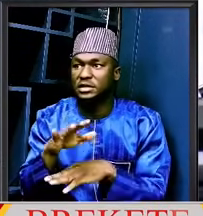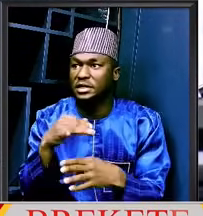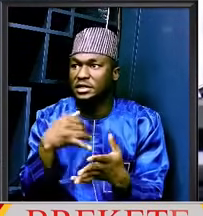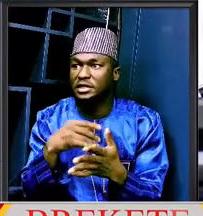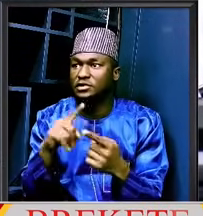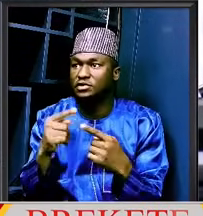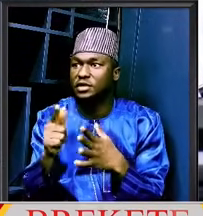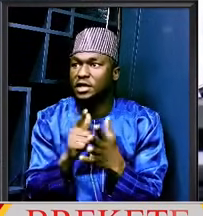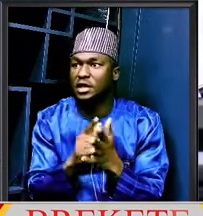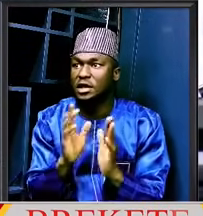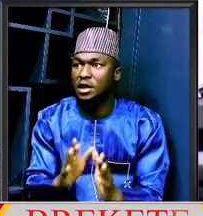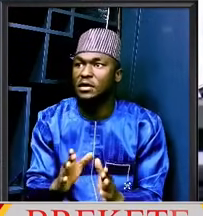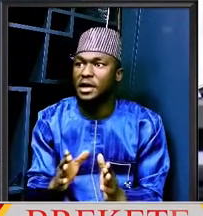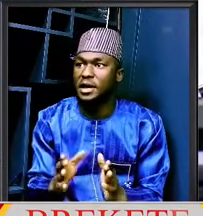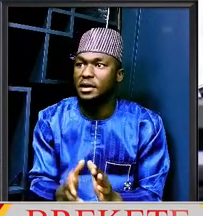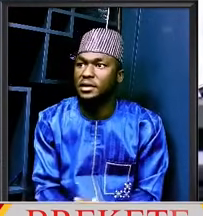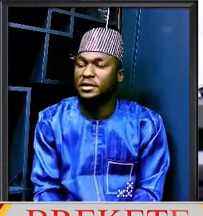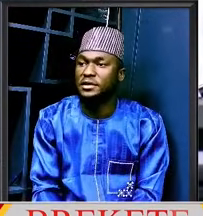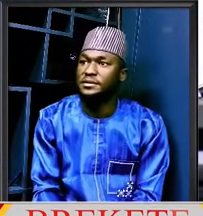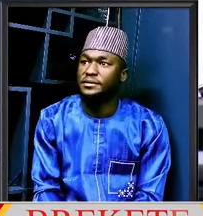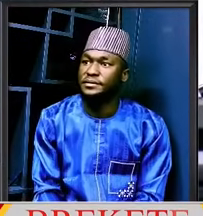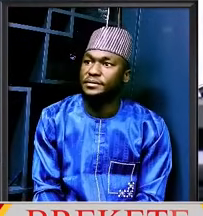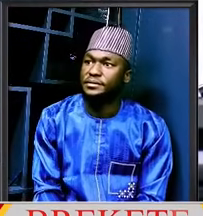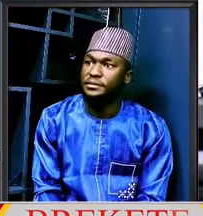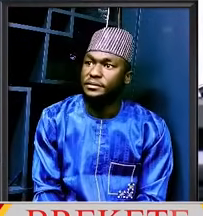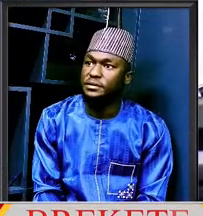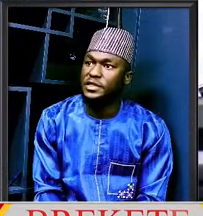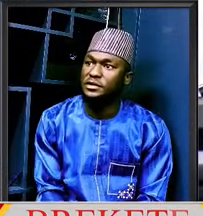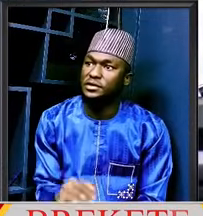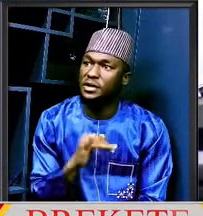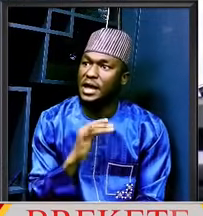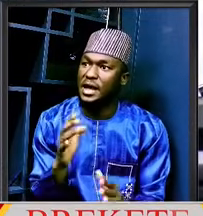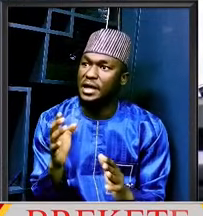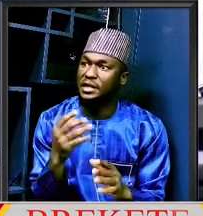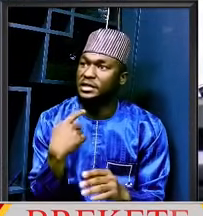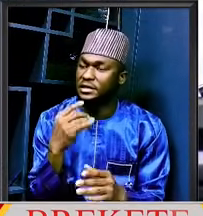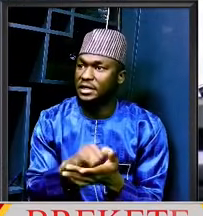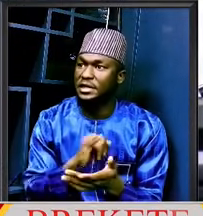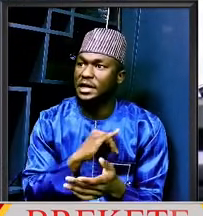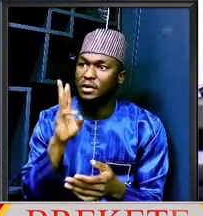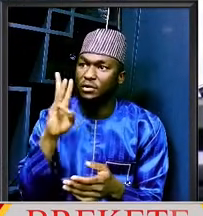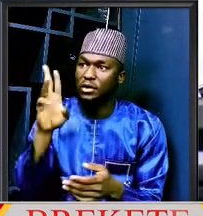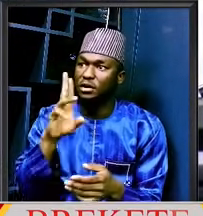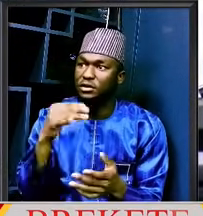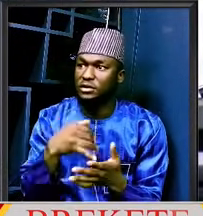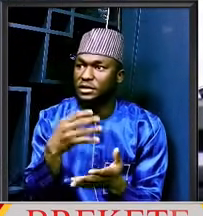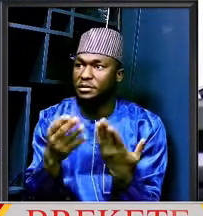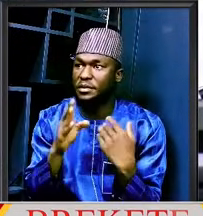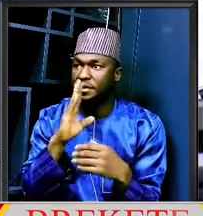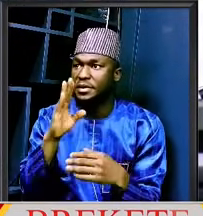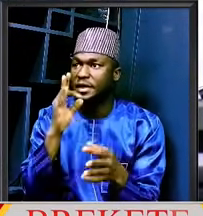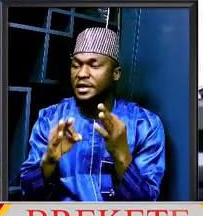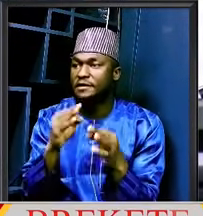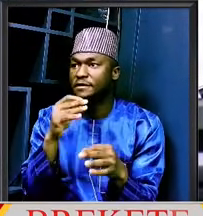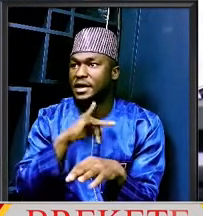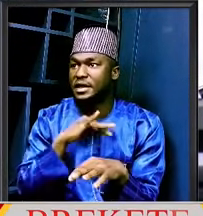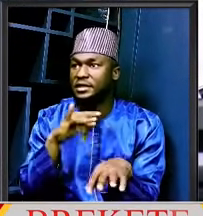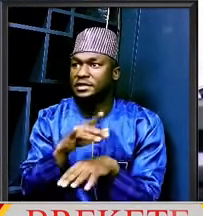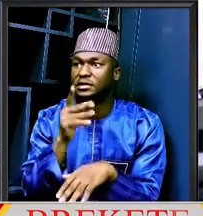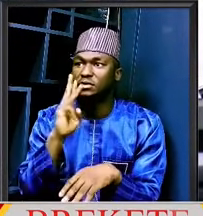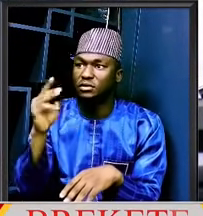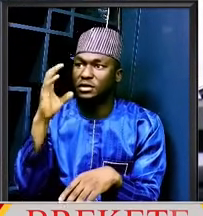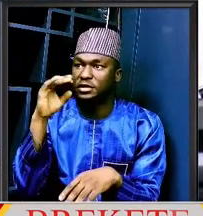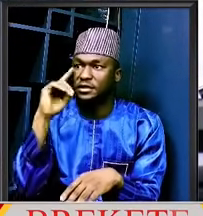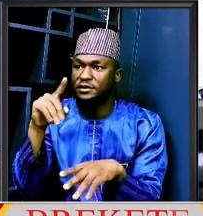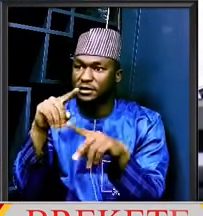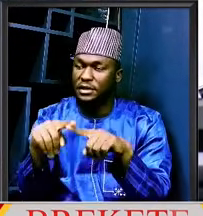lawyer of the father. I did not send it. I still kept it. I said I will still use it. Maybe if I send it, he will look for defense to bring for the